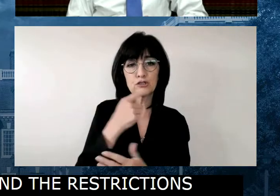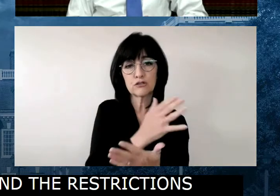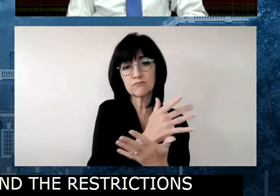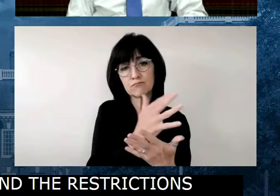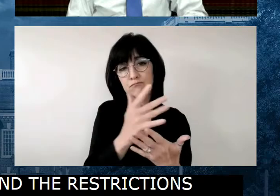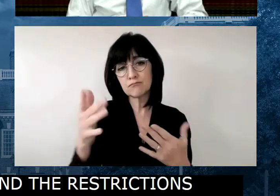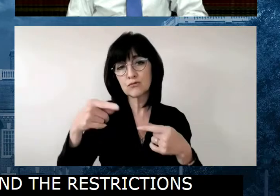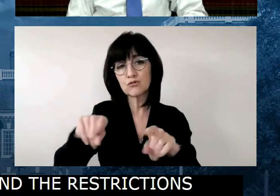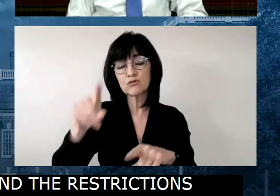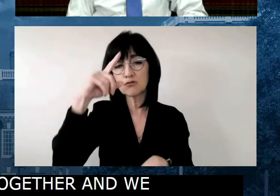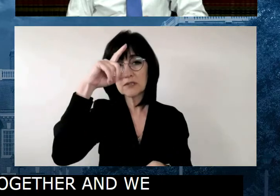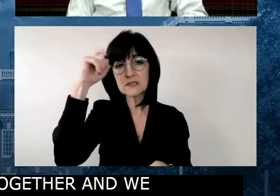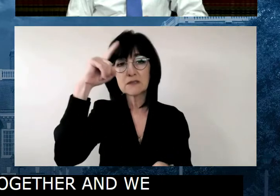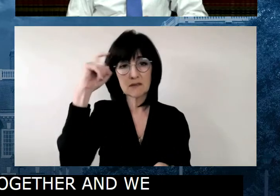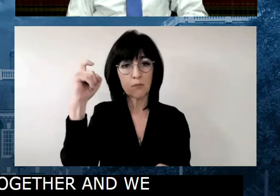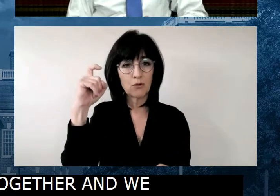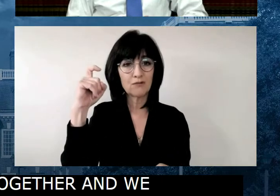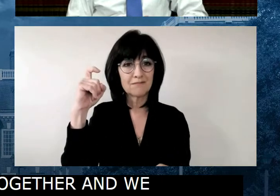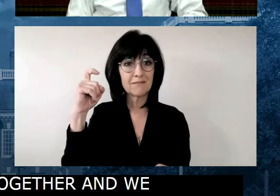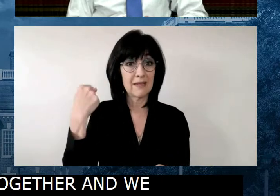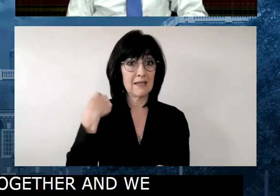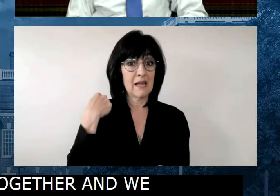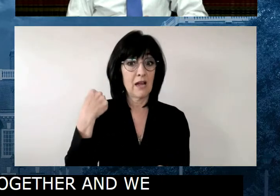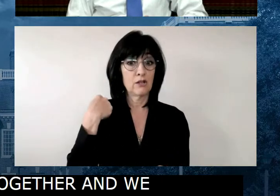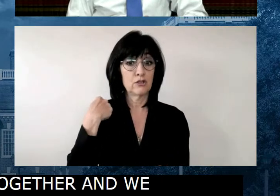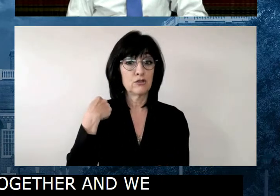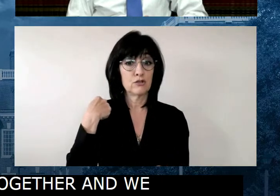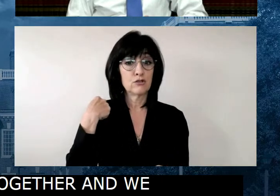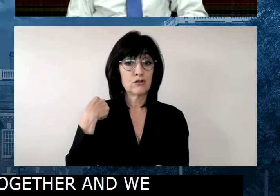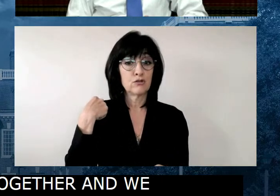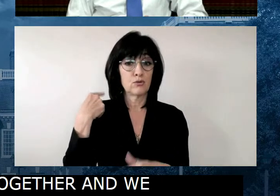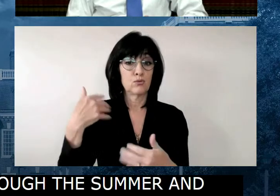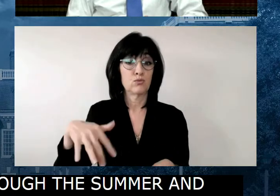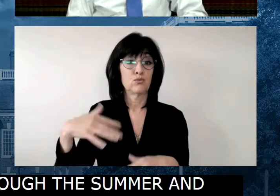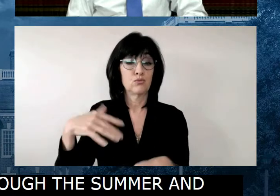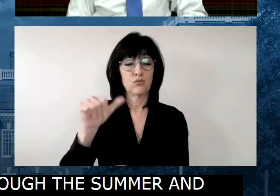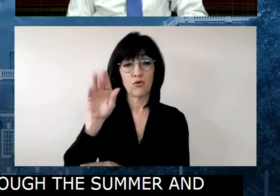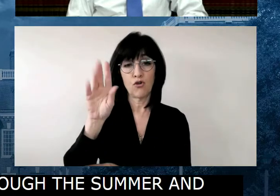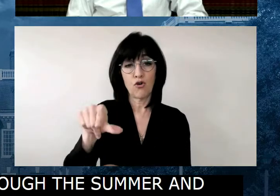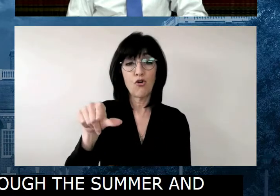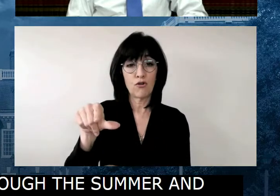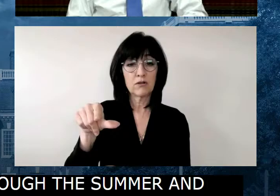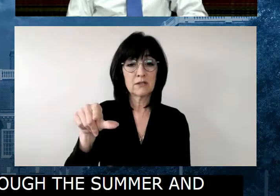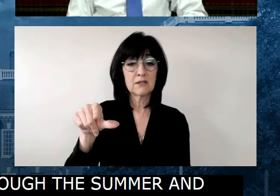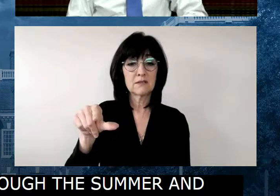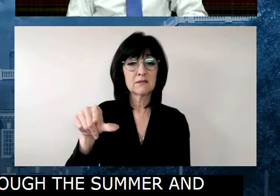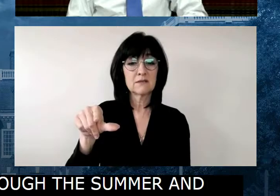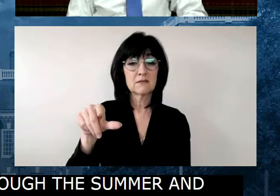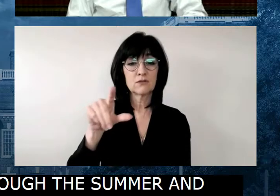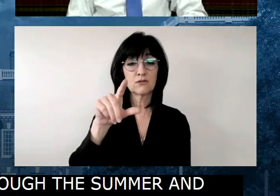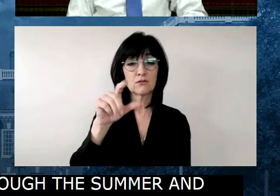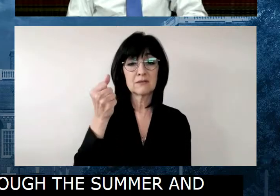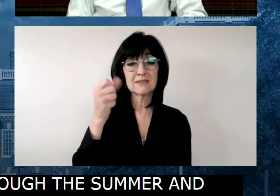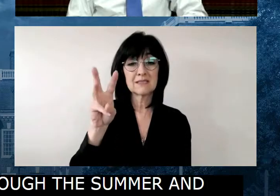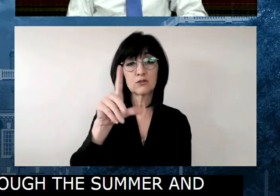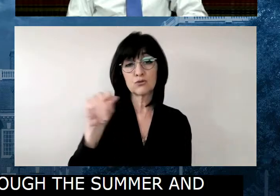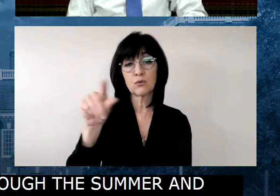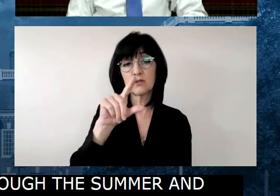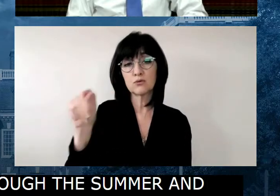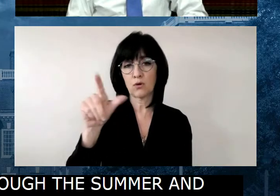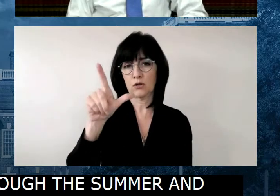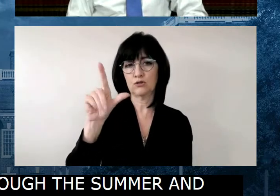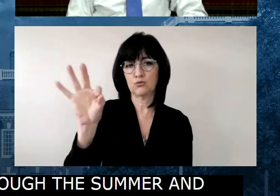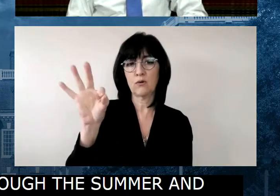of hospitalizations hit a trough there at 29 on August the 16th in